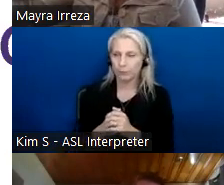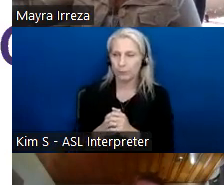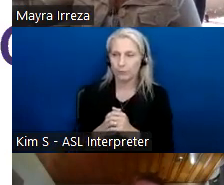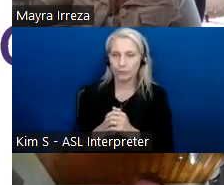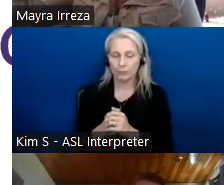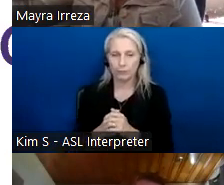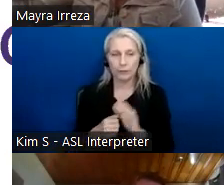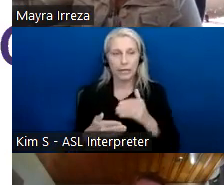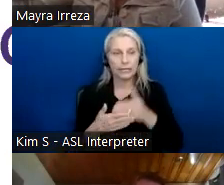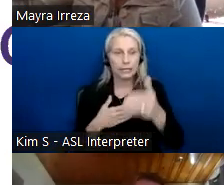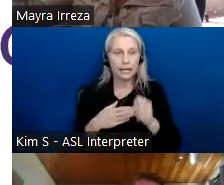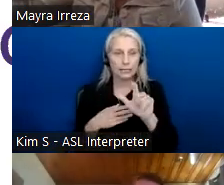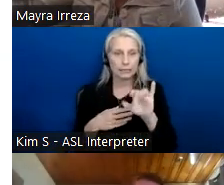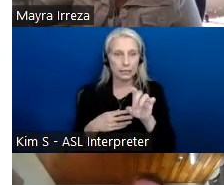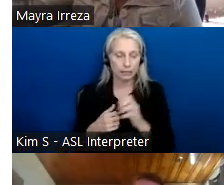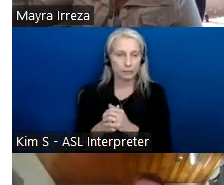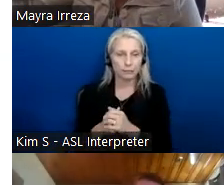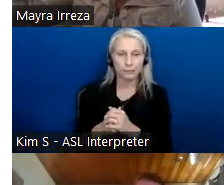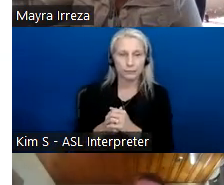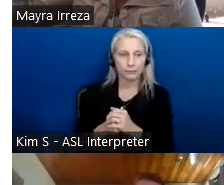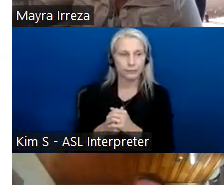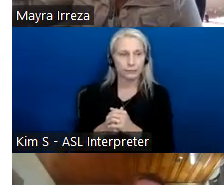Next slide, please.